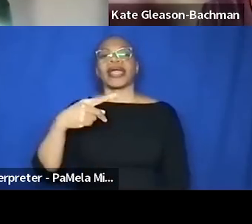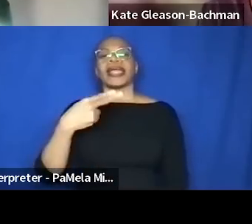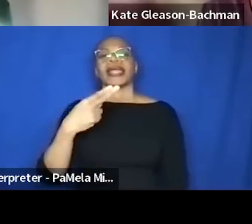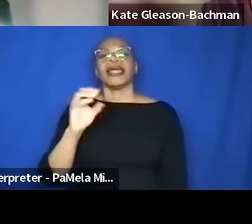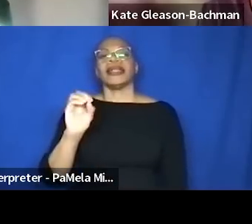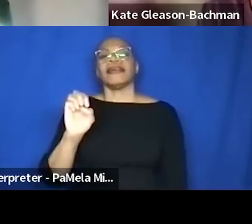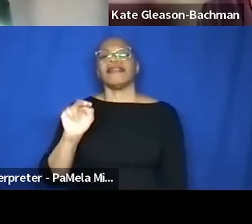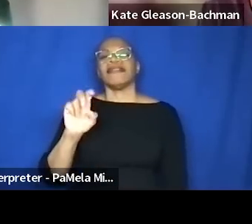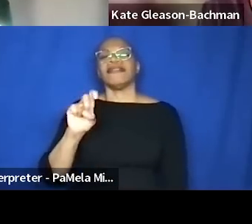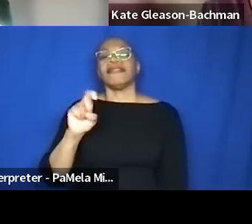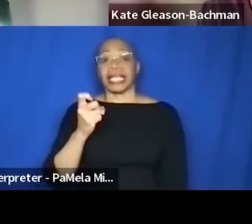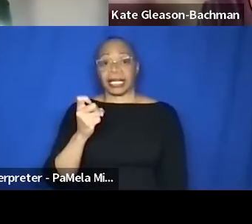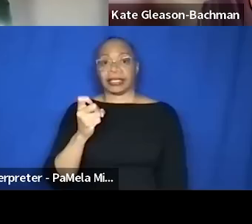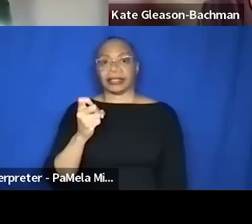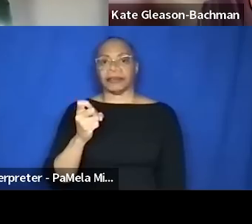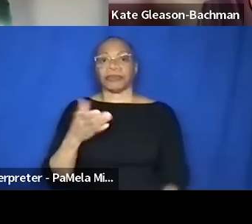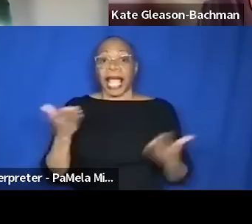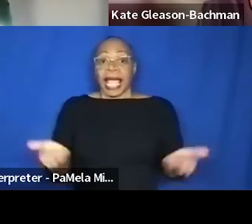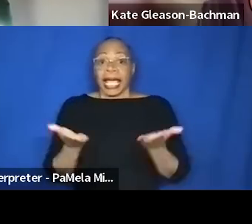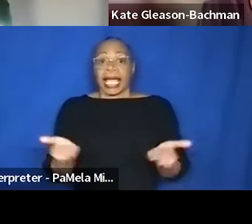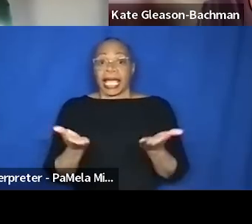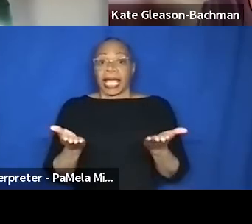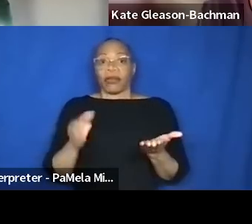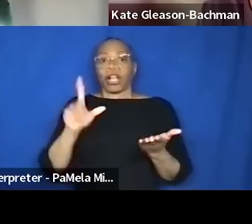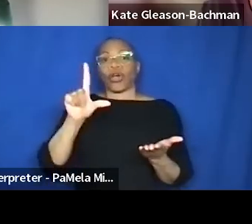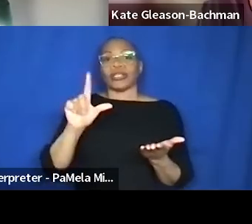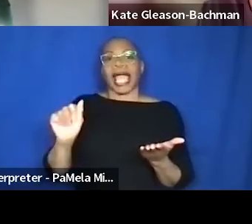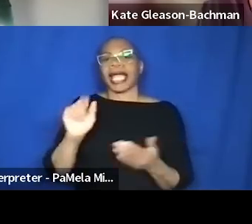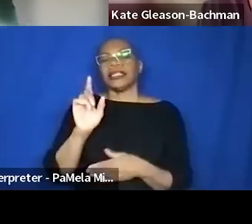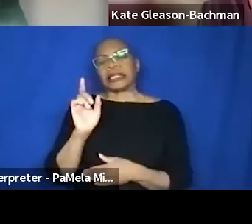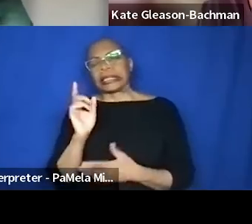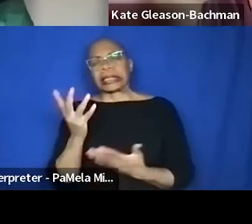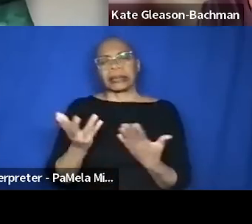So here in Los Angeles, there's only really